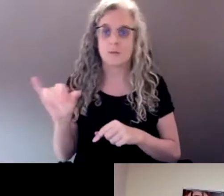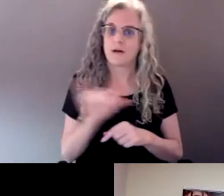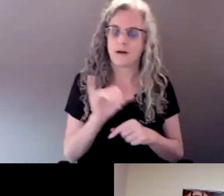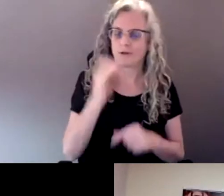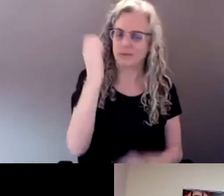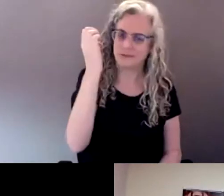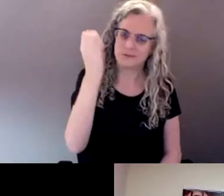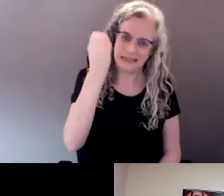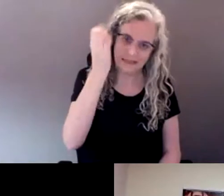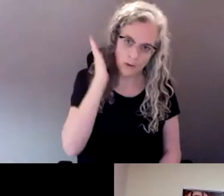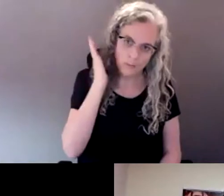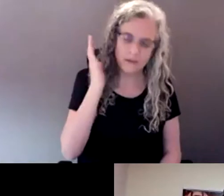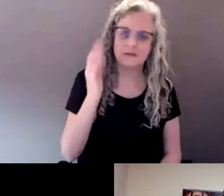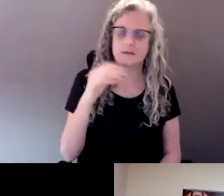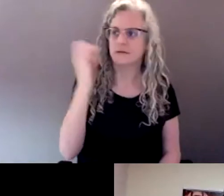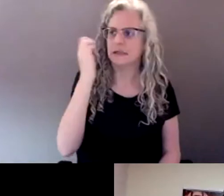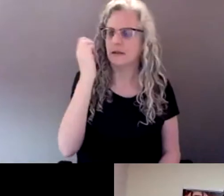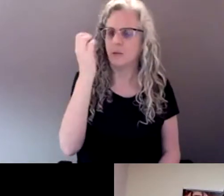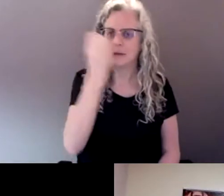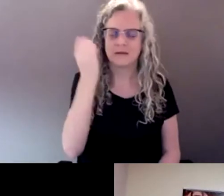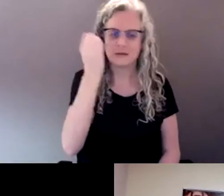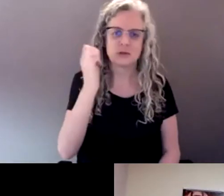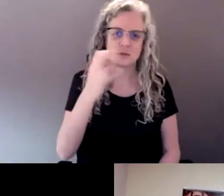Jews in to Israel, but in our own